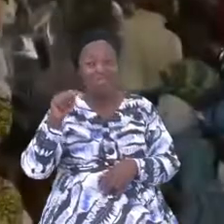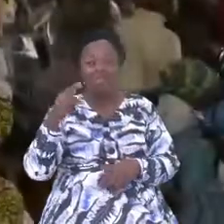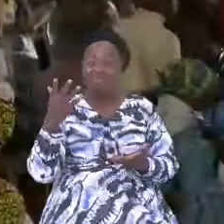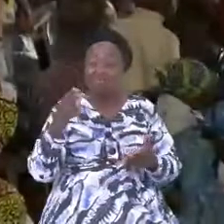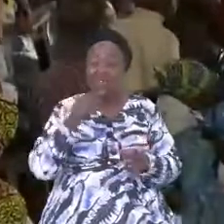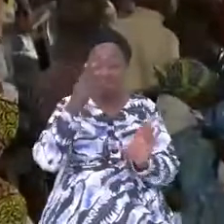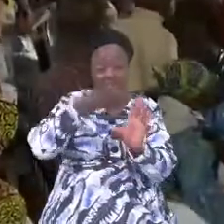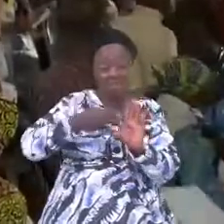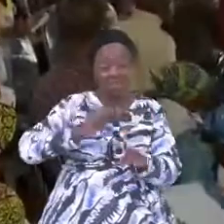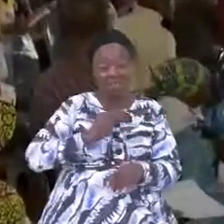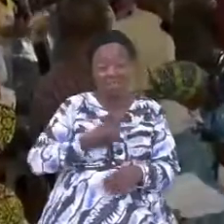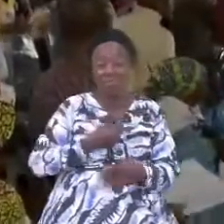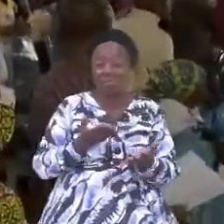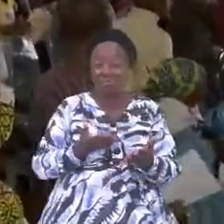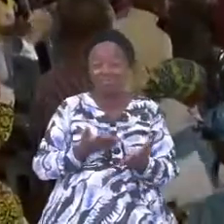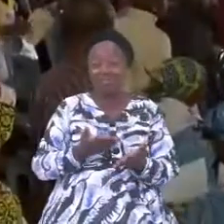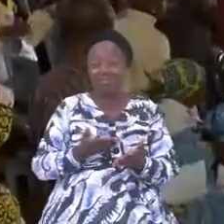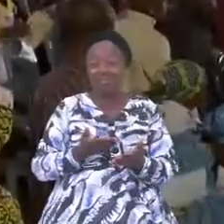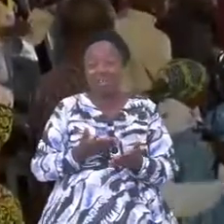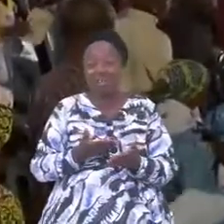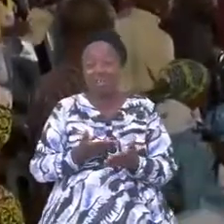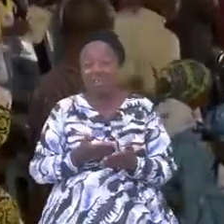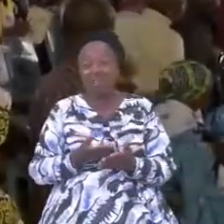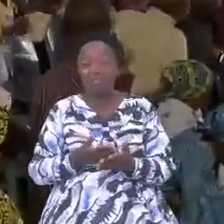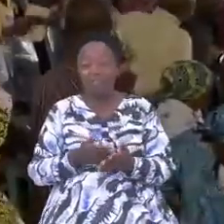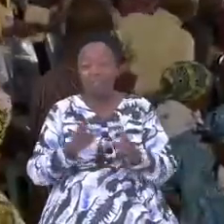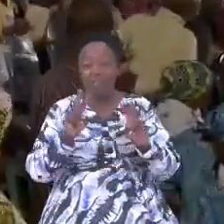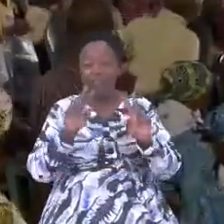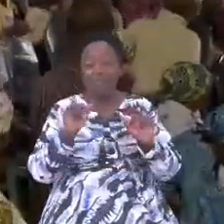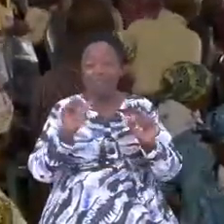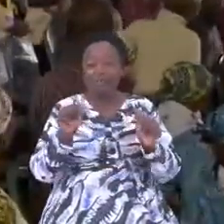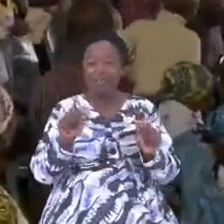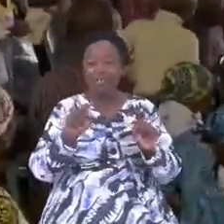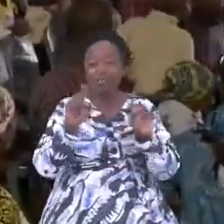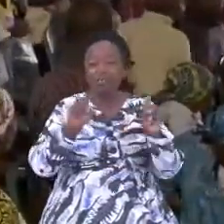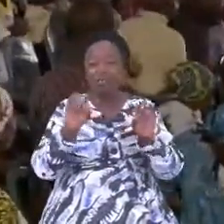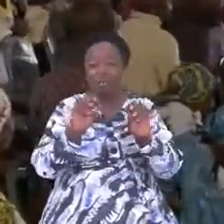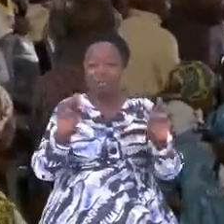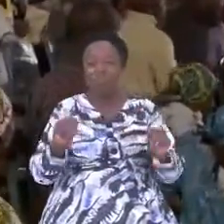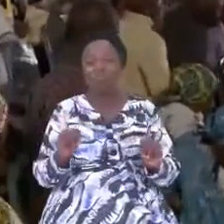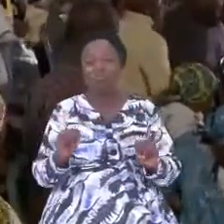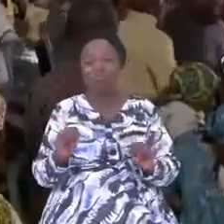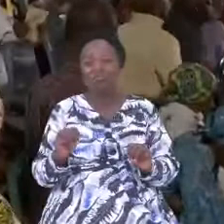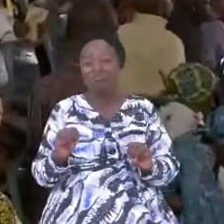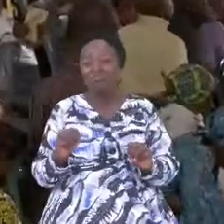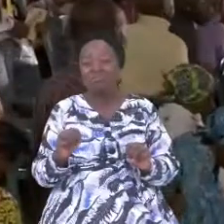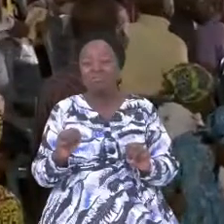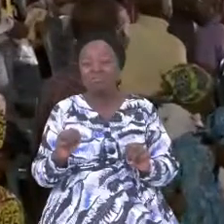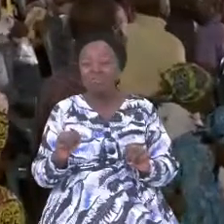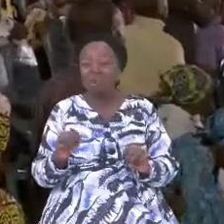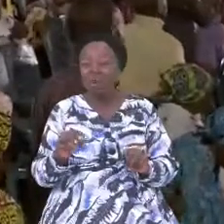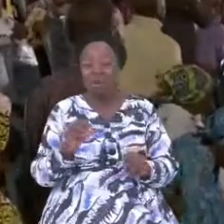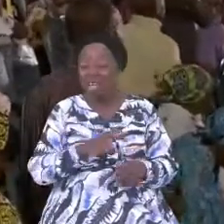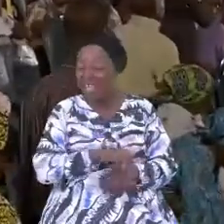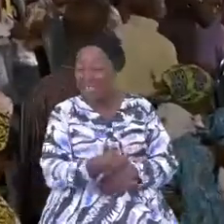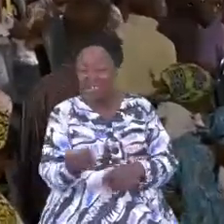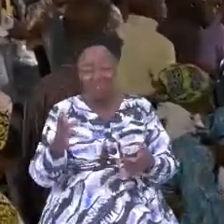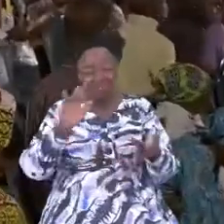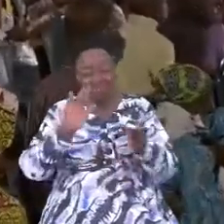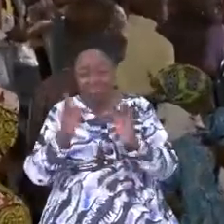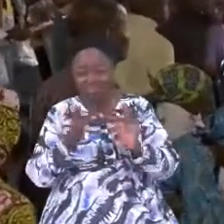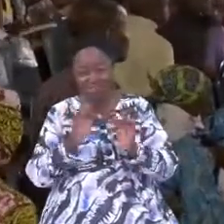us via Zoom, via YouTube, via Twitter, or any of the social